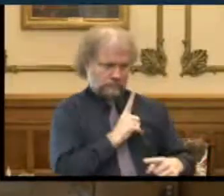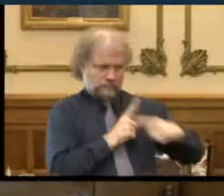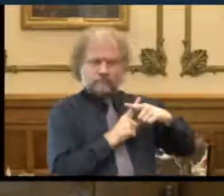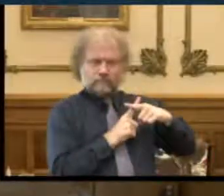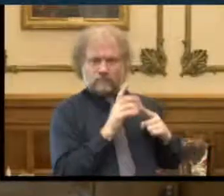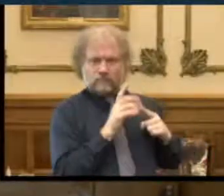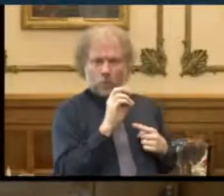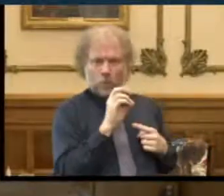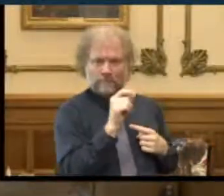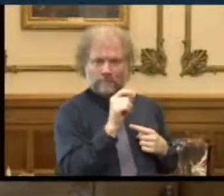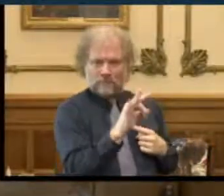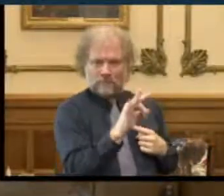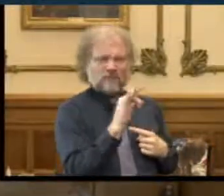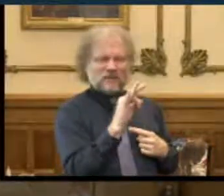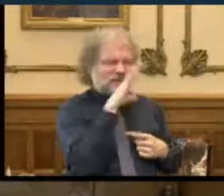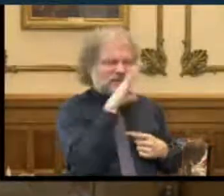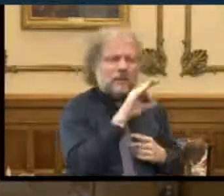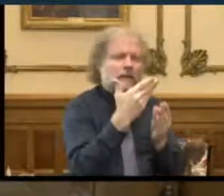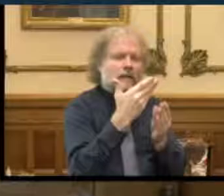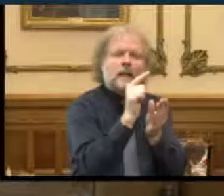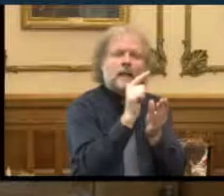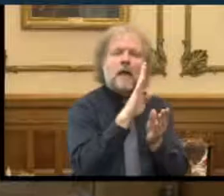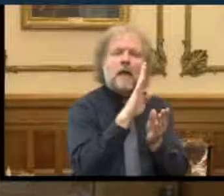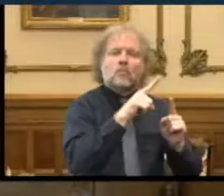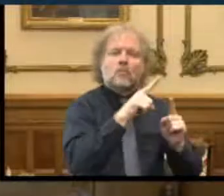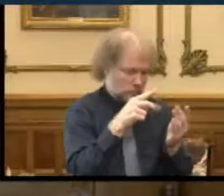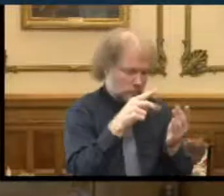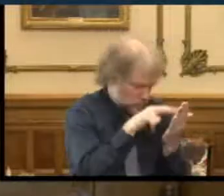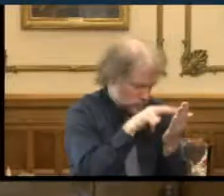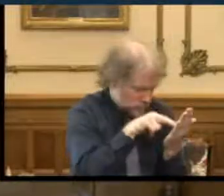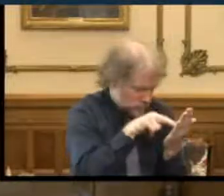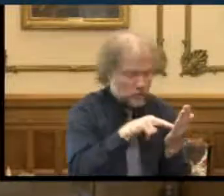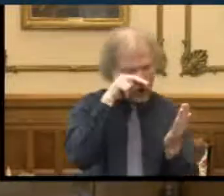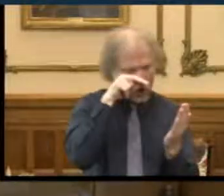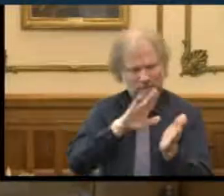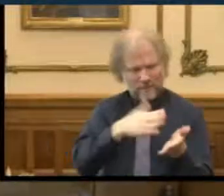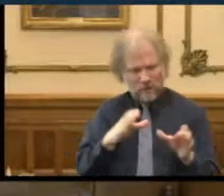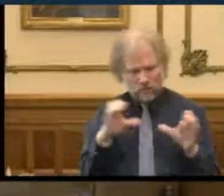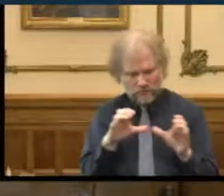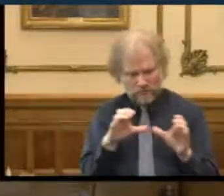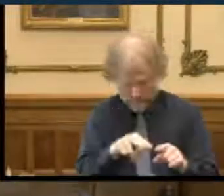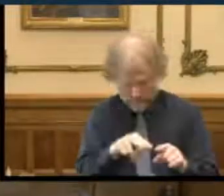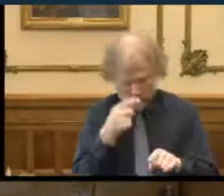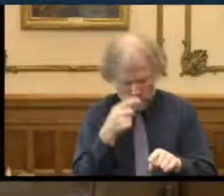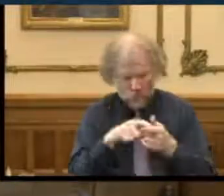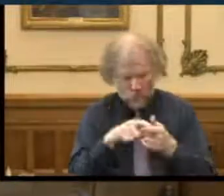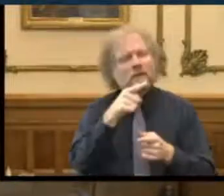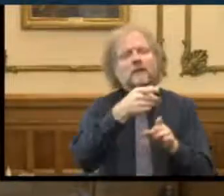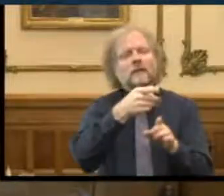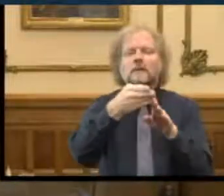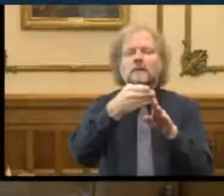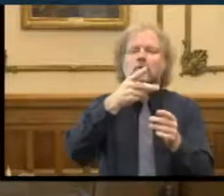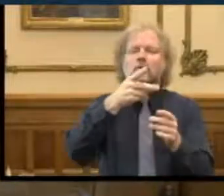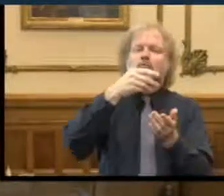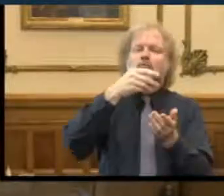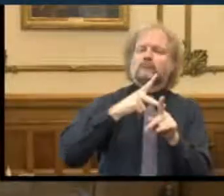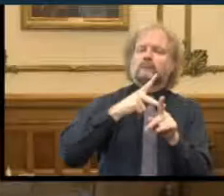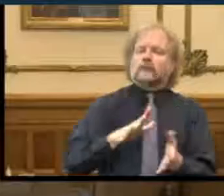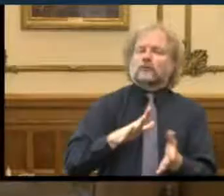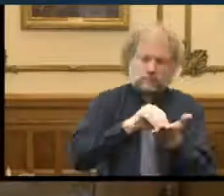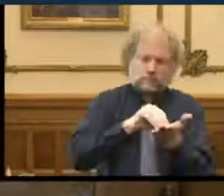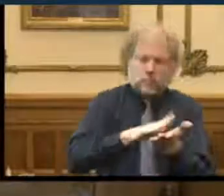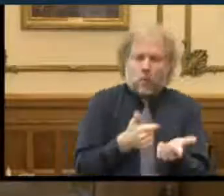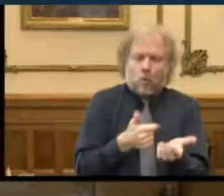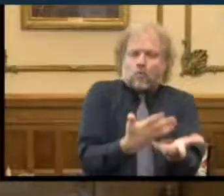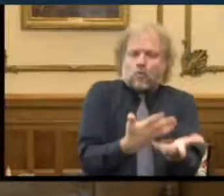by finding that lab report and attaching to it. We look at the death certificate and we see what the healthcare professionals have put down as the causes